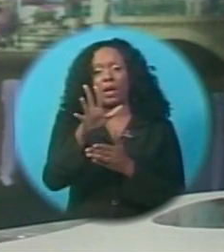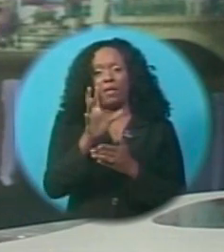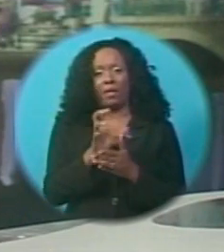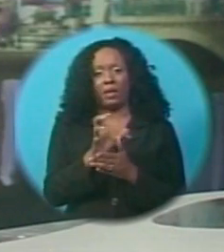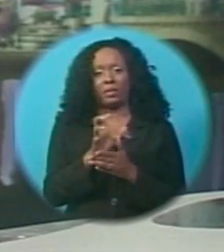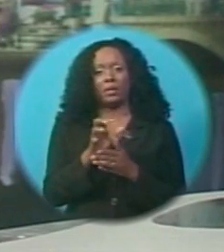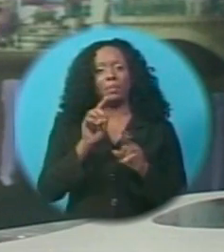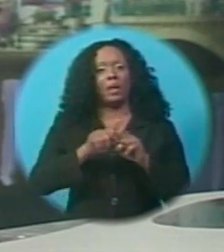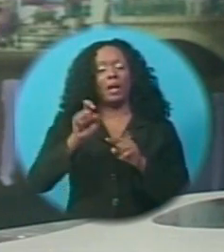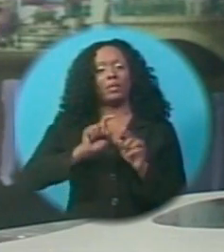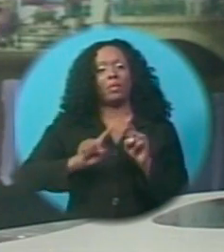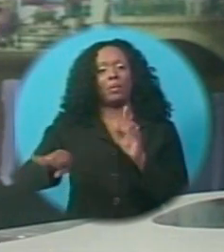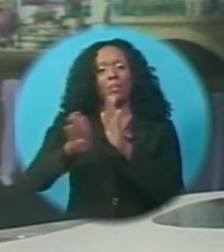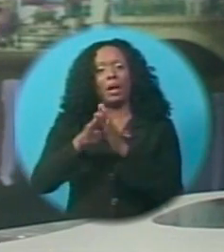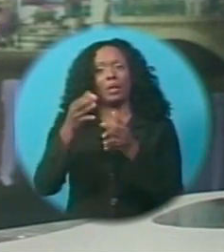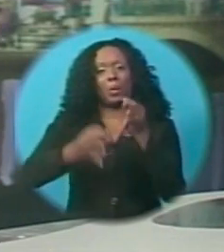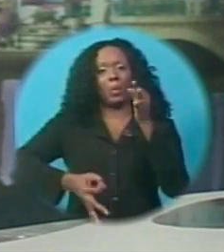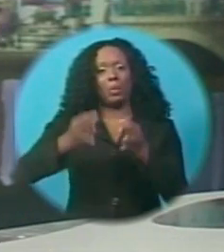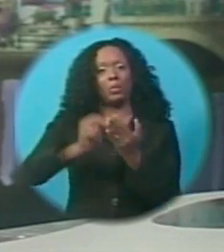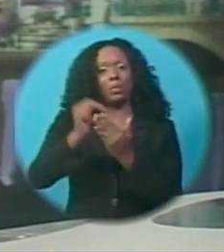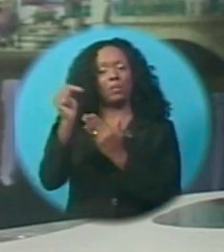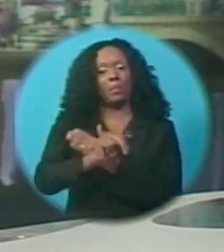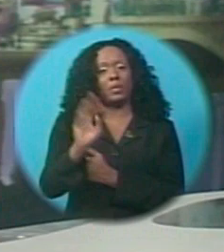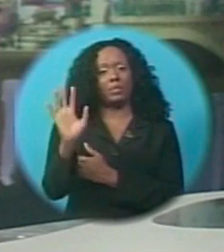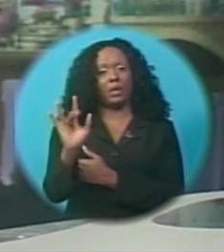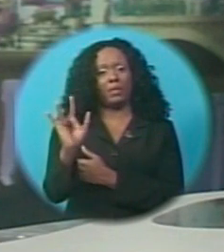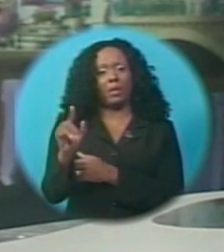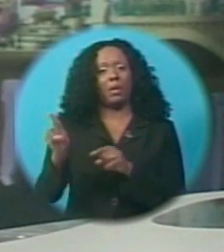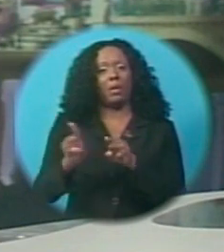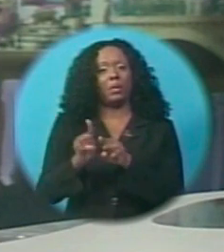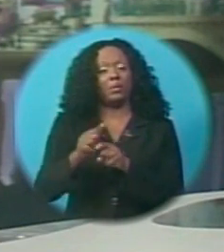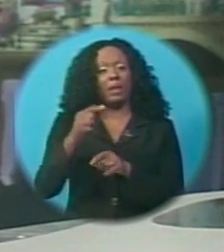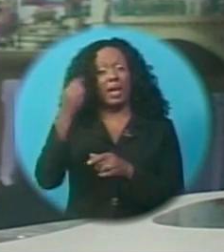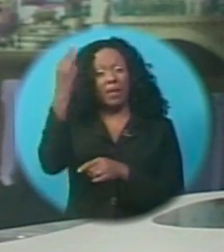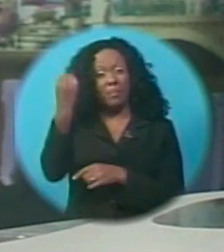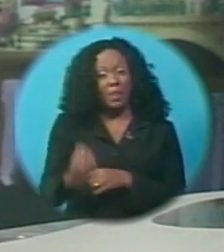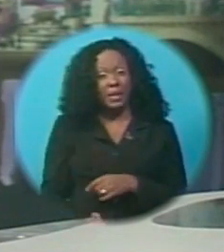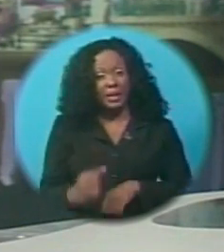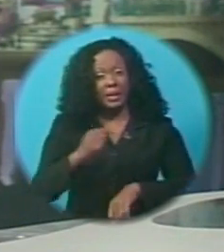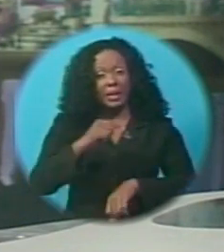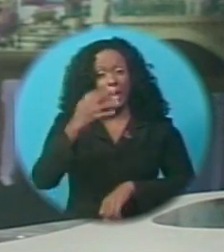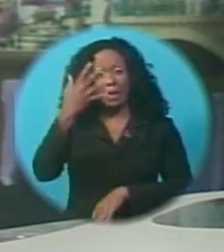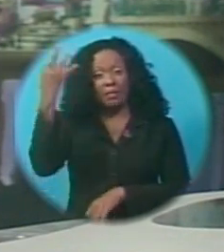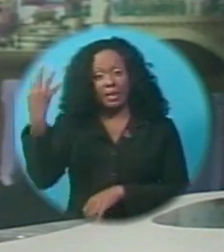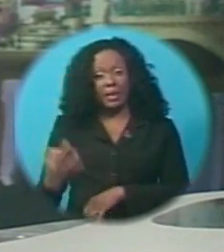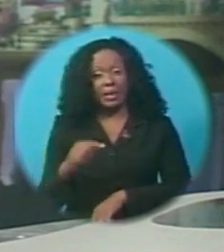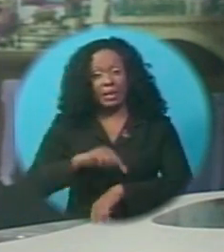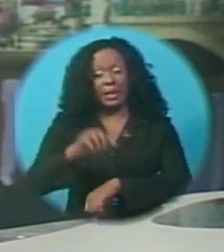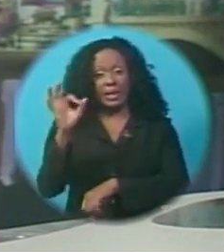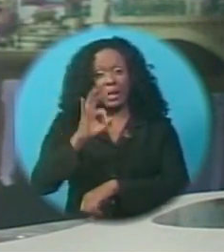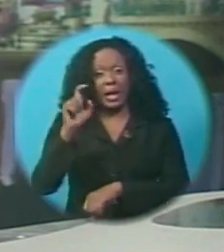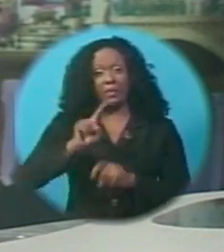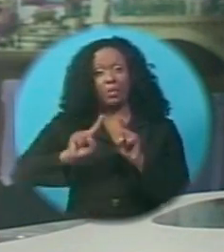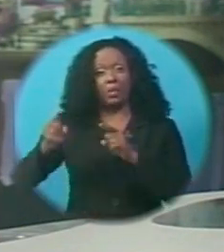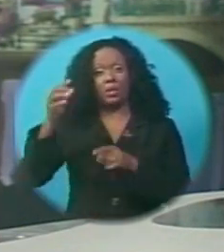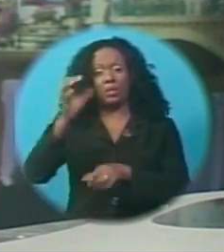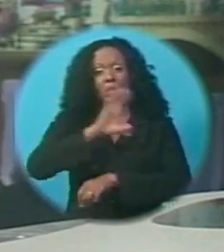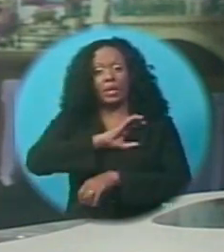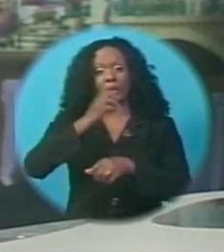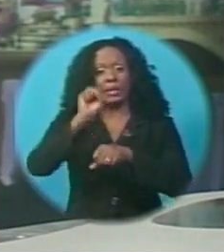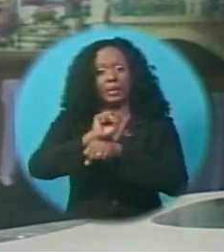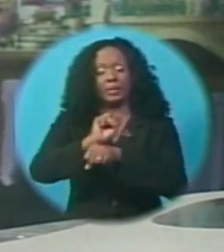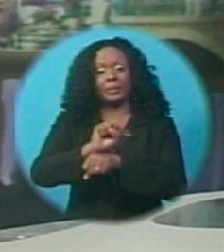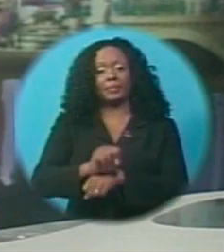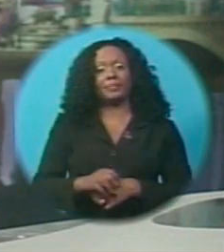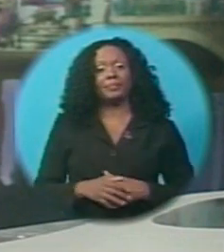with the offence of serious bodily harm in relation to the incident involving Corey Pilgrim. He was granted